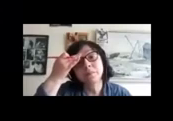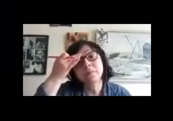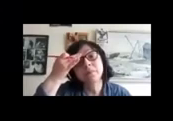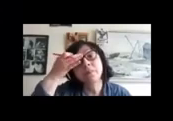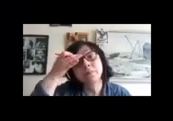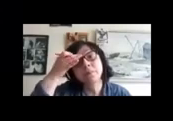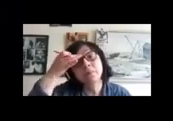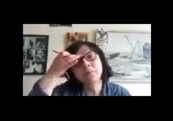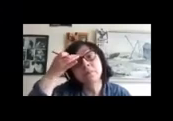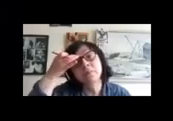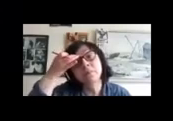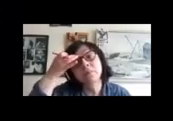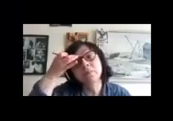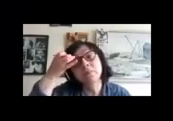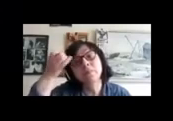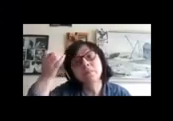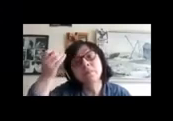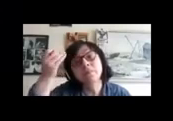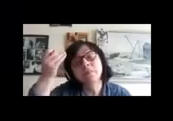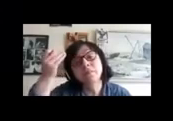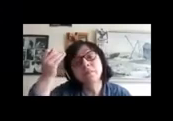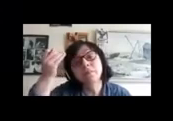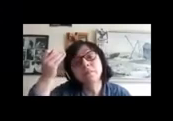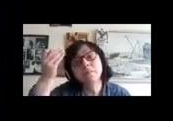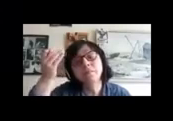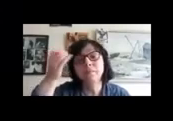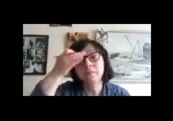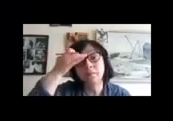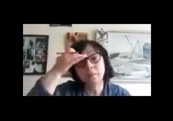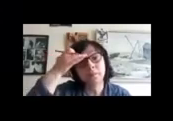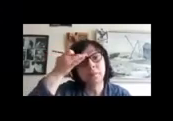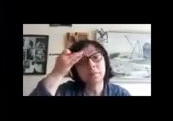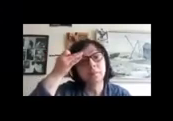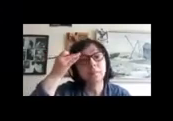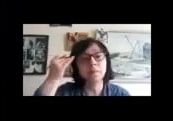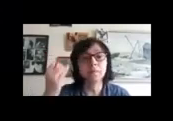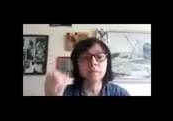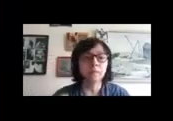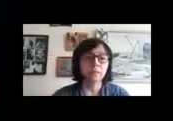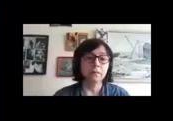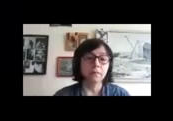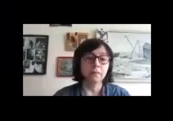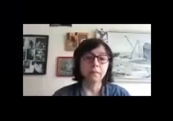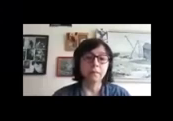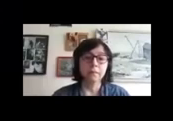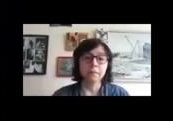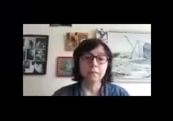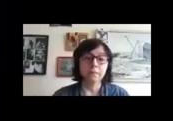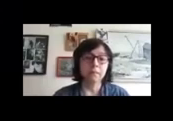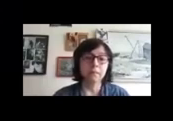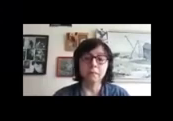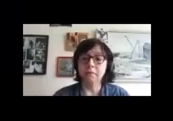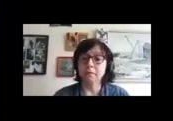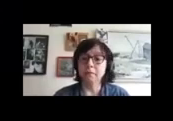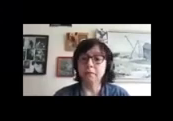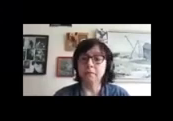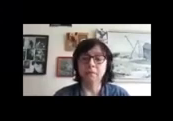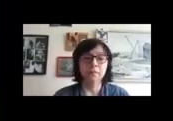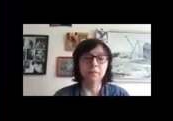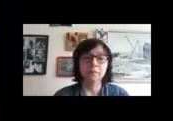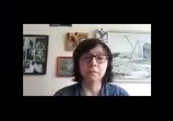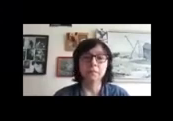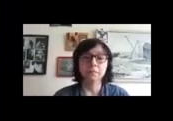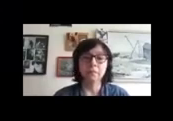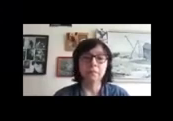people who are aged 75 or older are not internet users, and that generally disabled people, about half of them are not